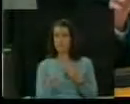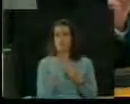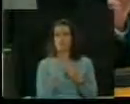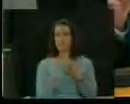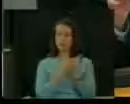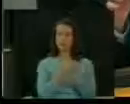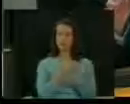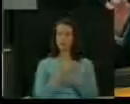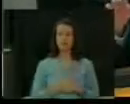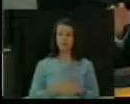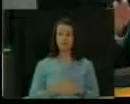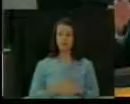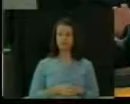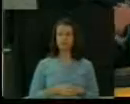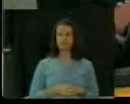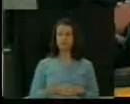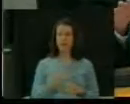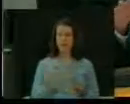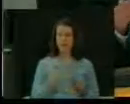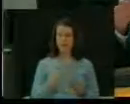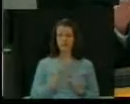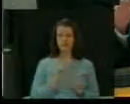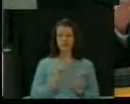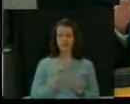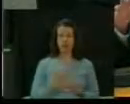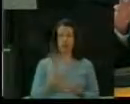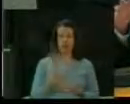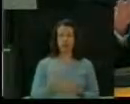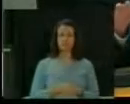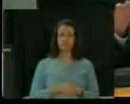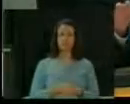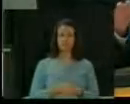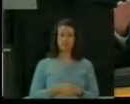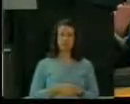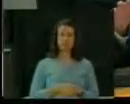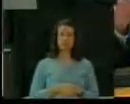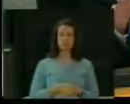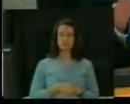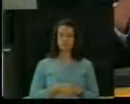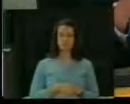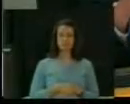truth and give us the facts. And I think that's